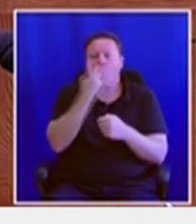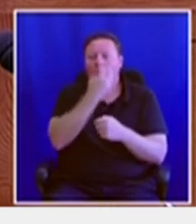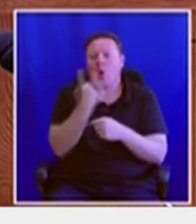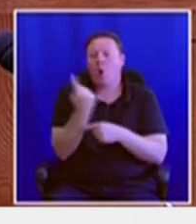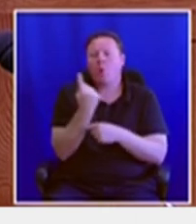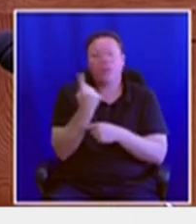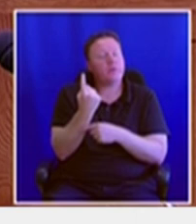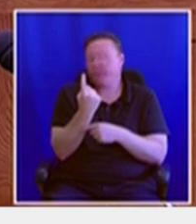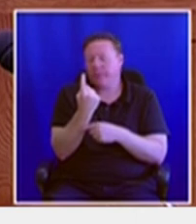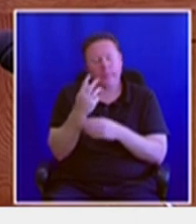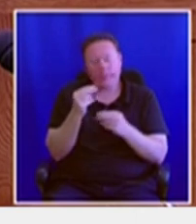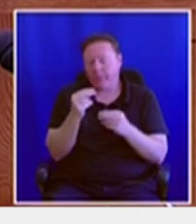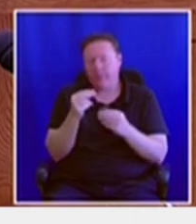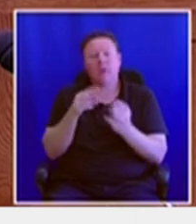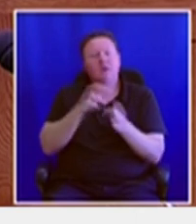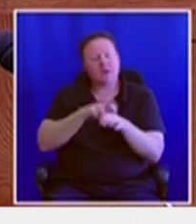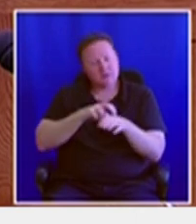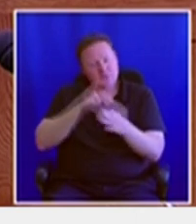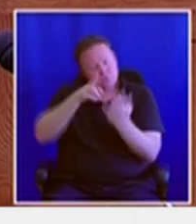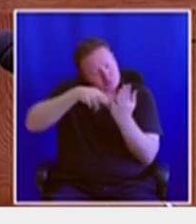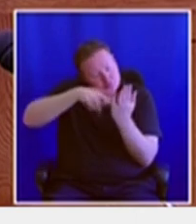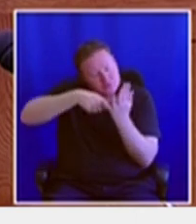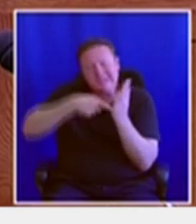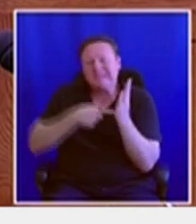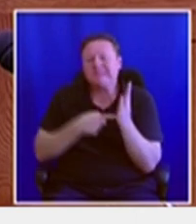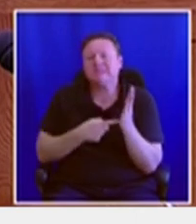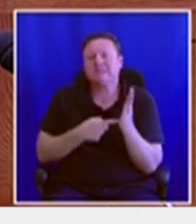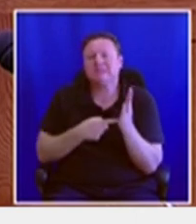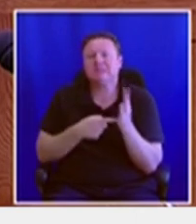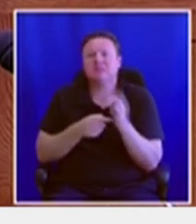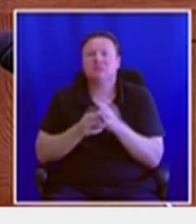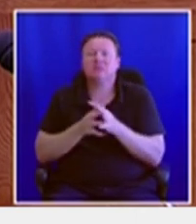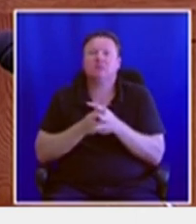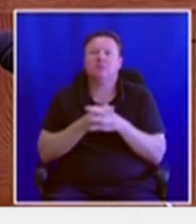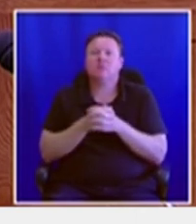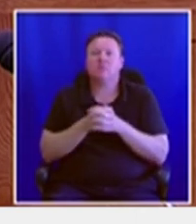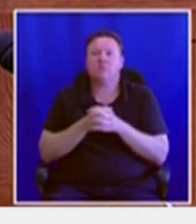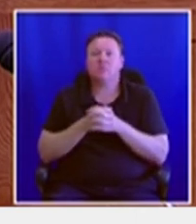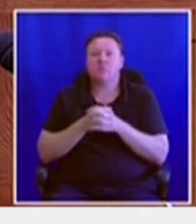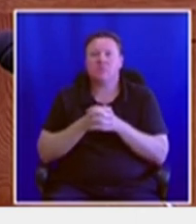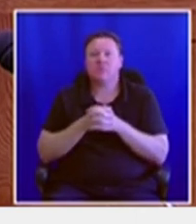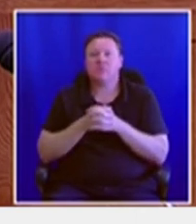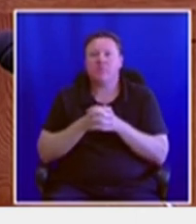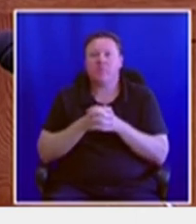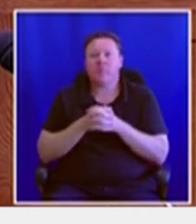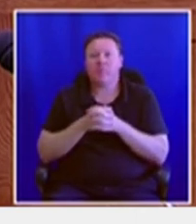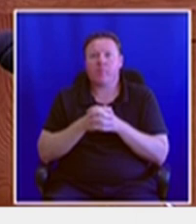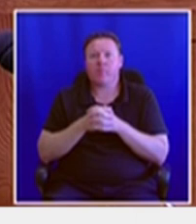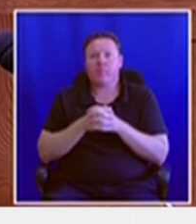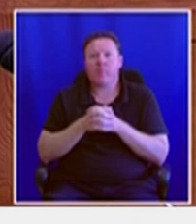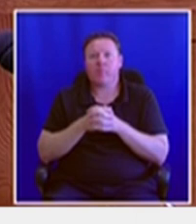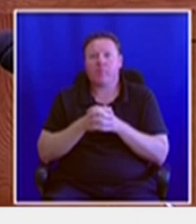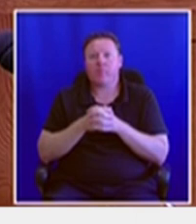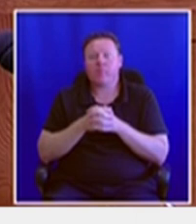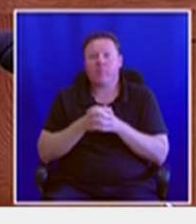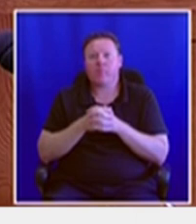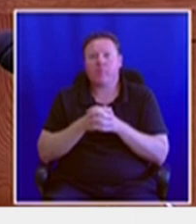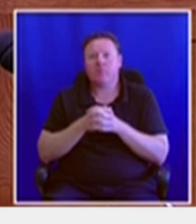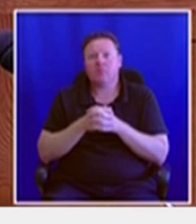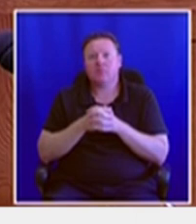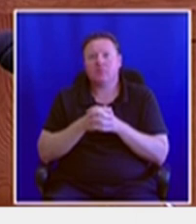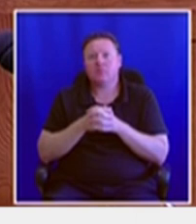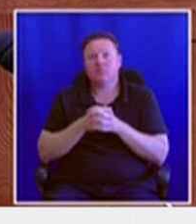and those who will follow by the colonial writers, by those